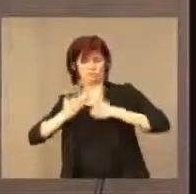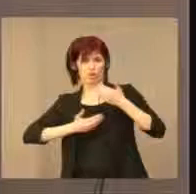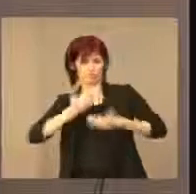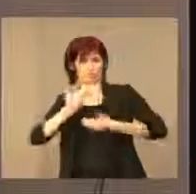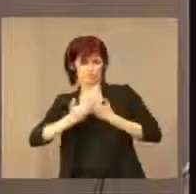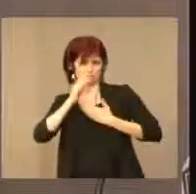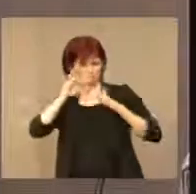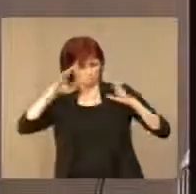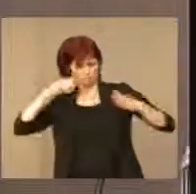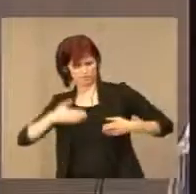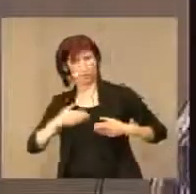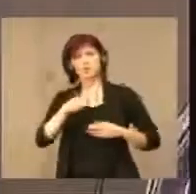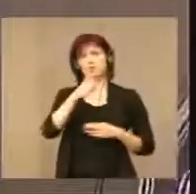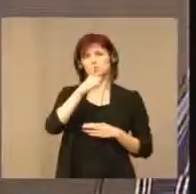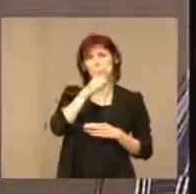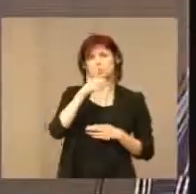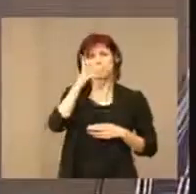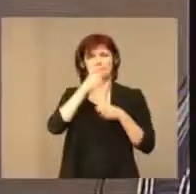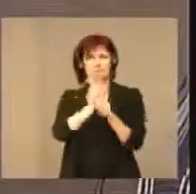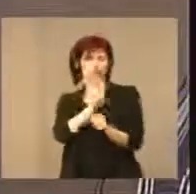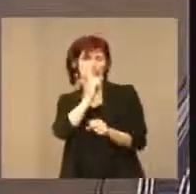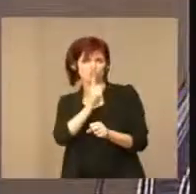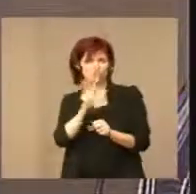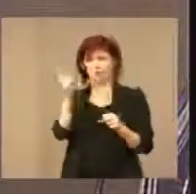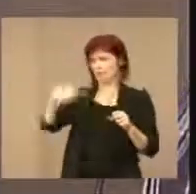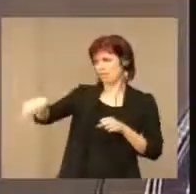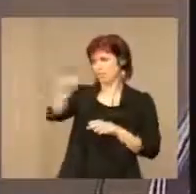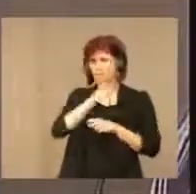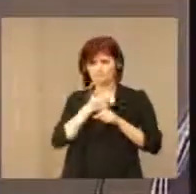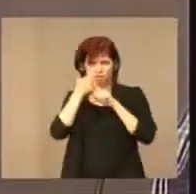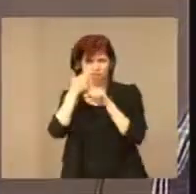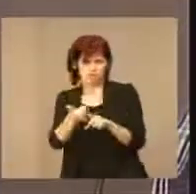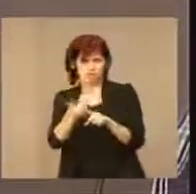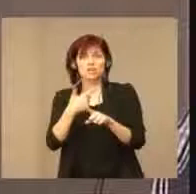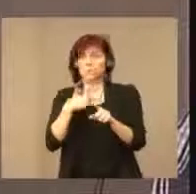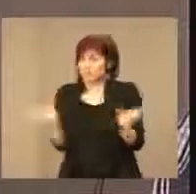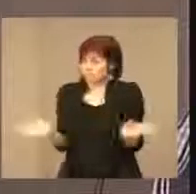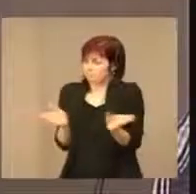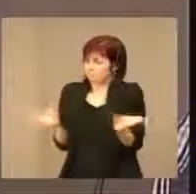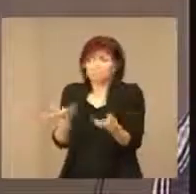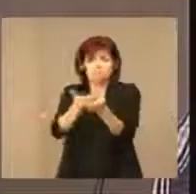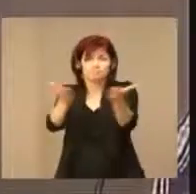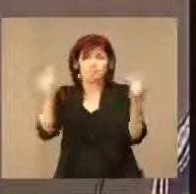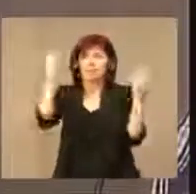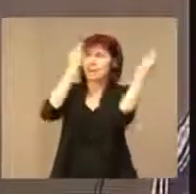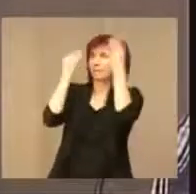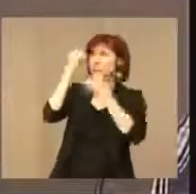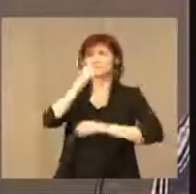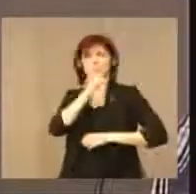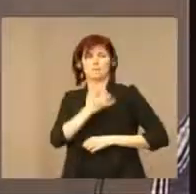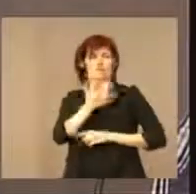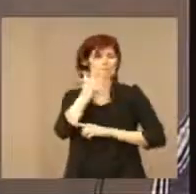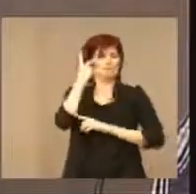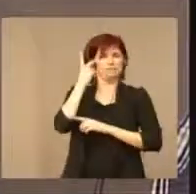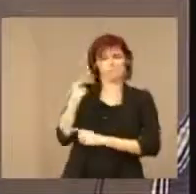compliance and who should be in charge of that compliance. And I encourage everybody out there to give some thought to that. What are some